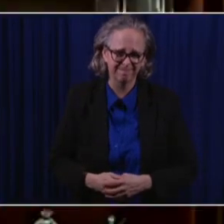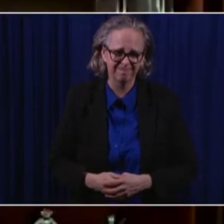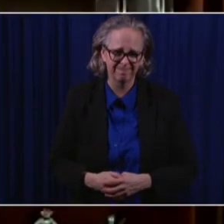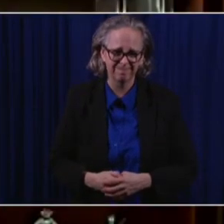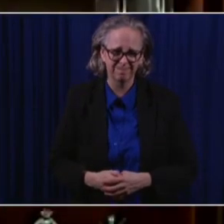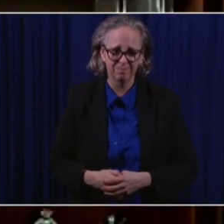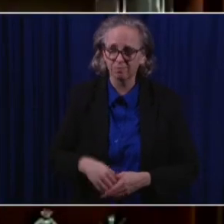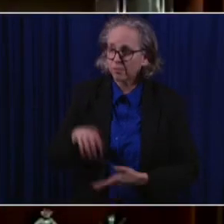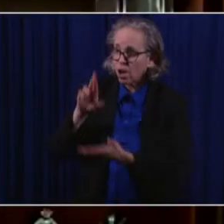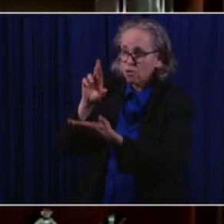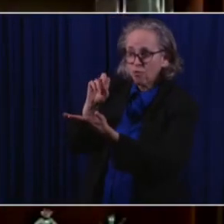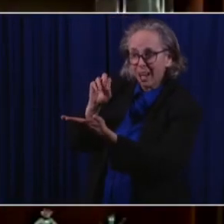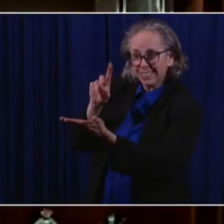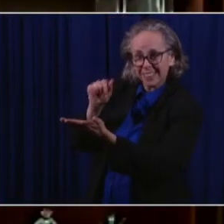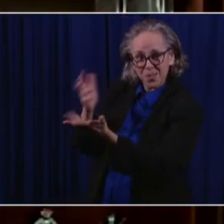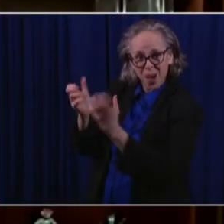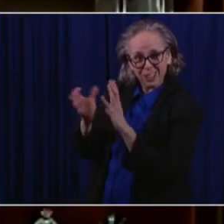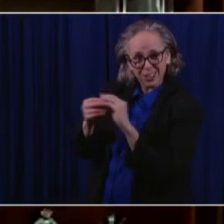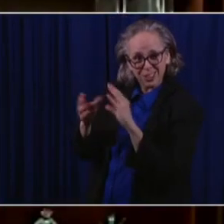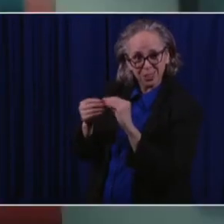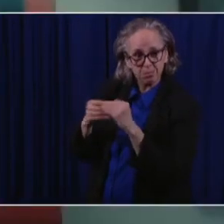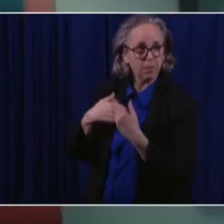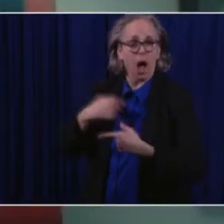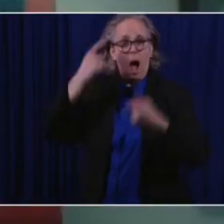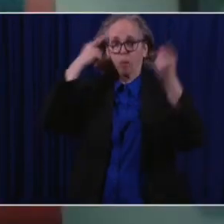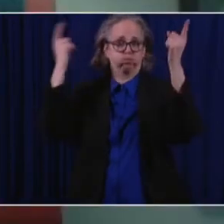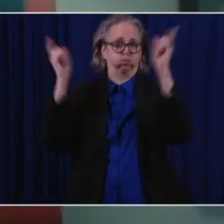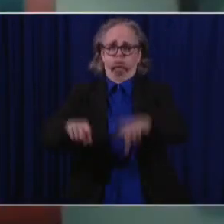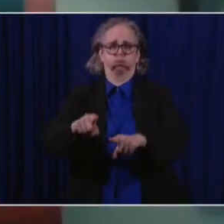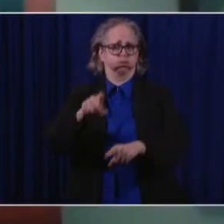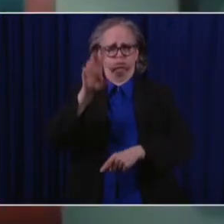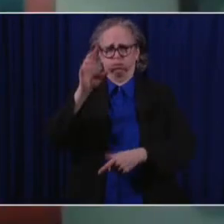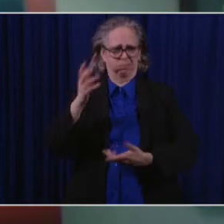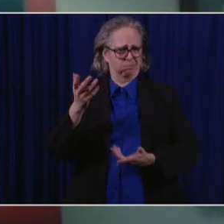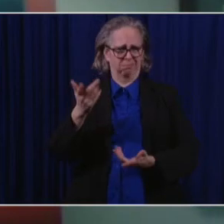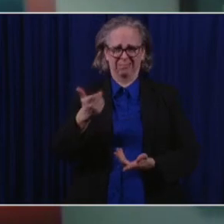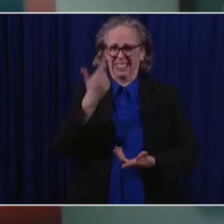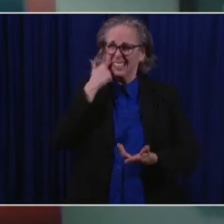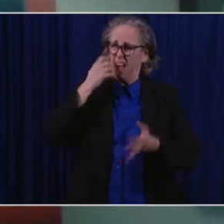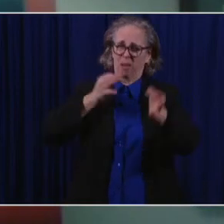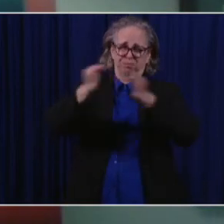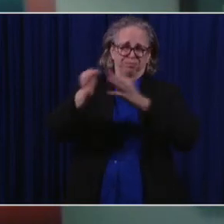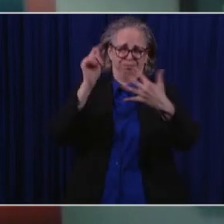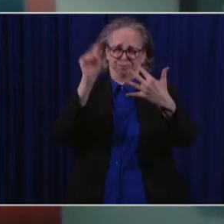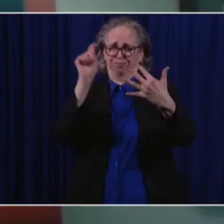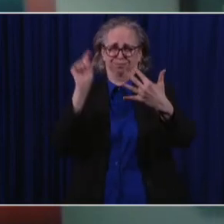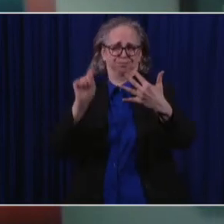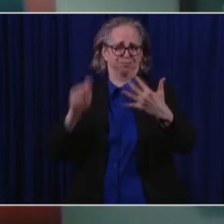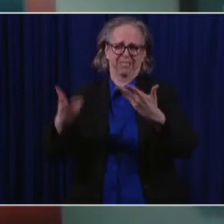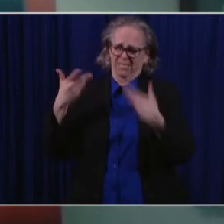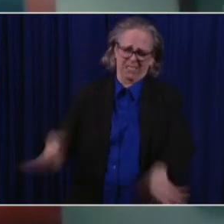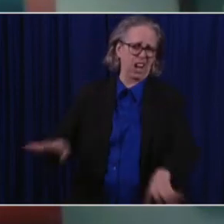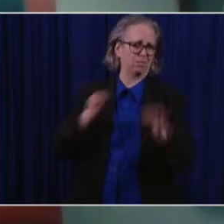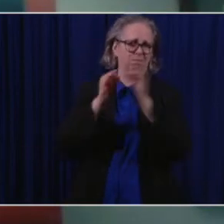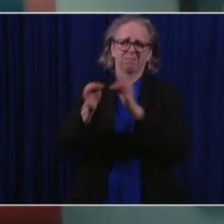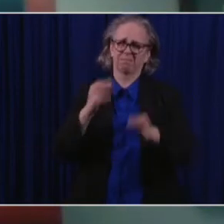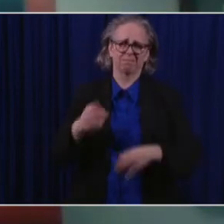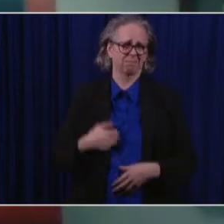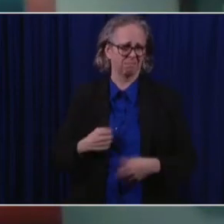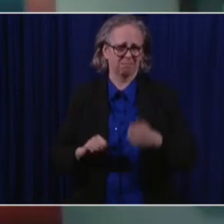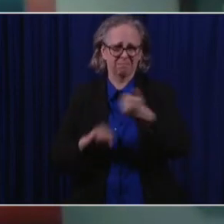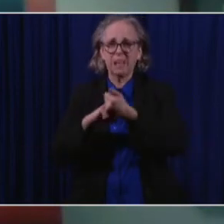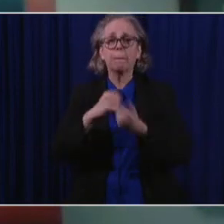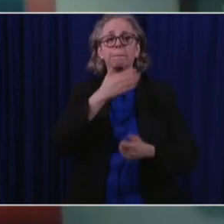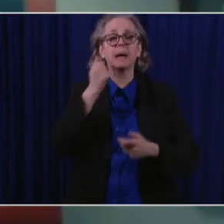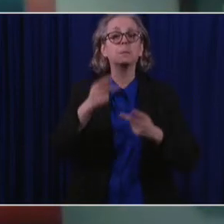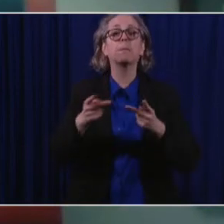Yeah. Agree with all of those things. They put a nice bow on it. Again, it's best to care for patients where the caregivers